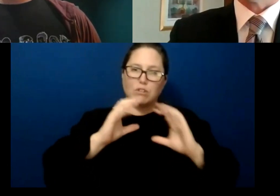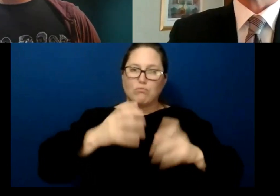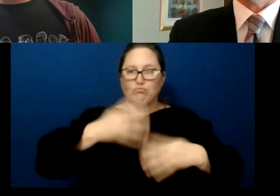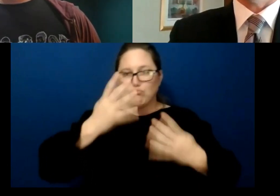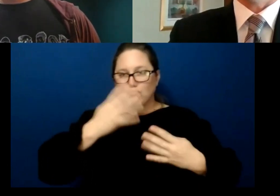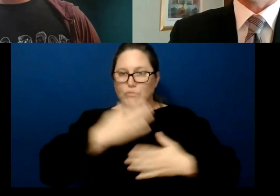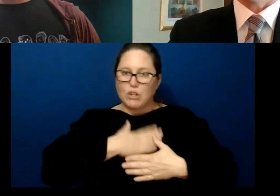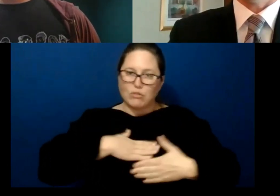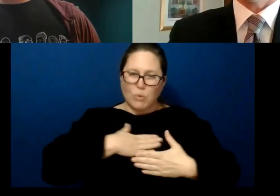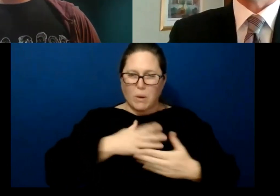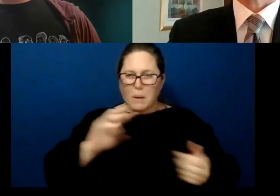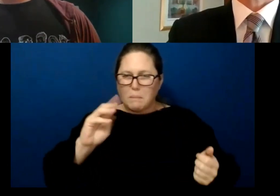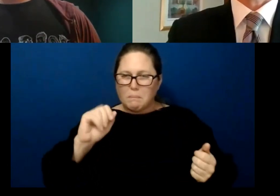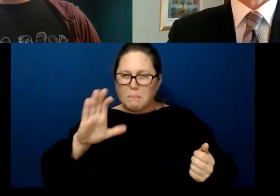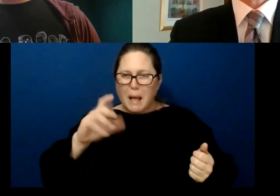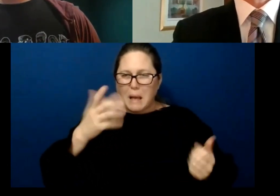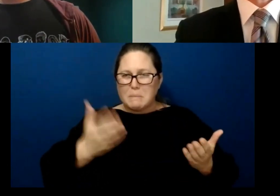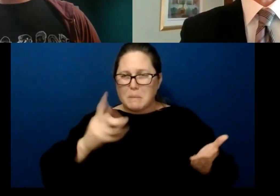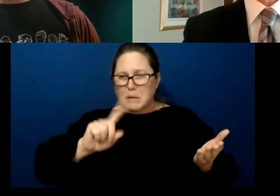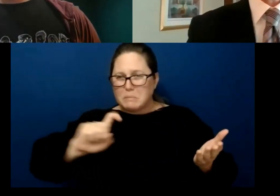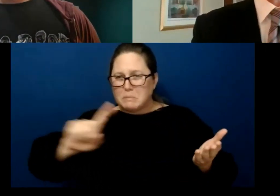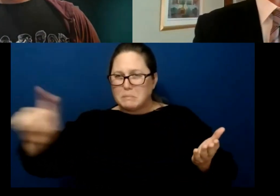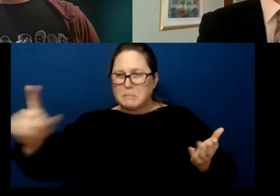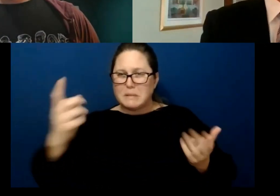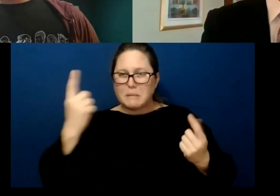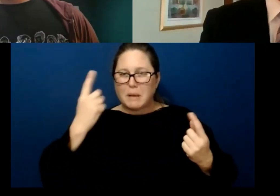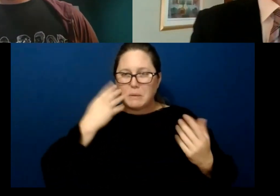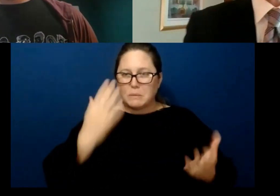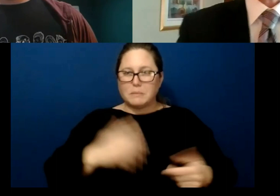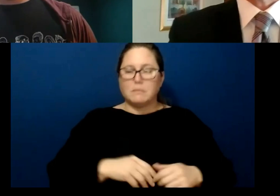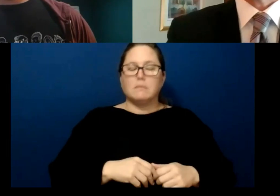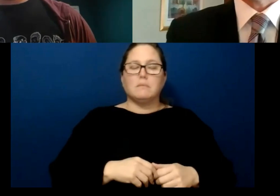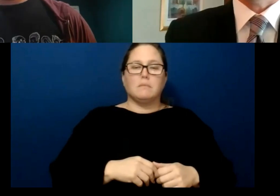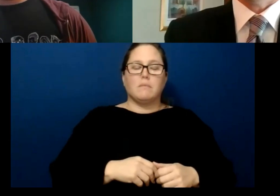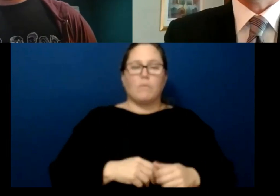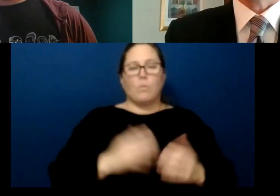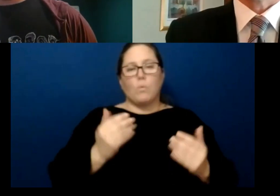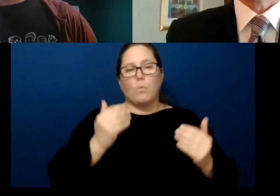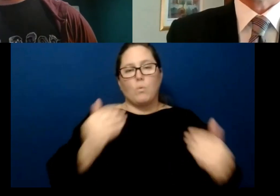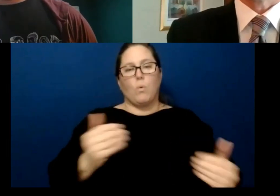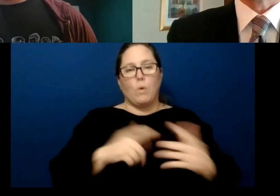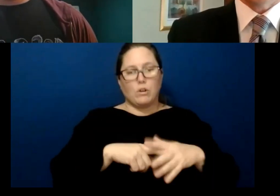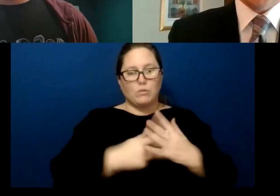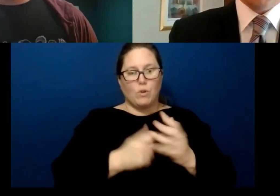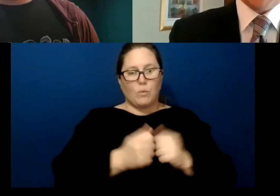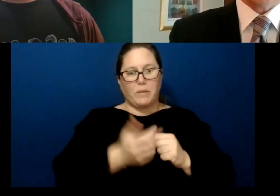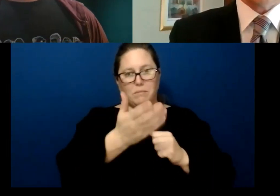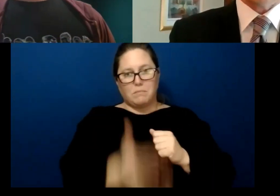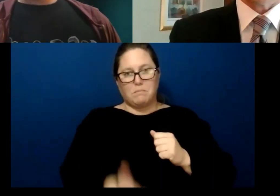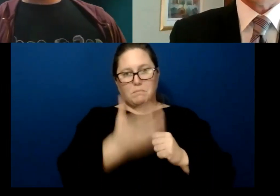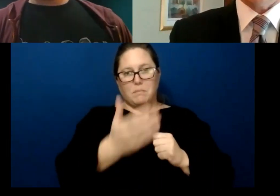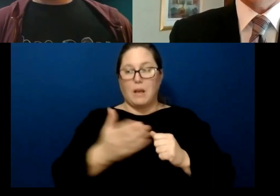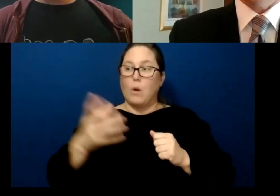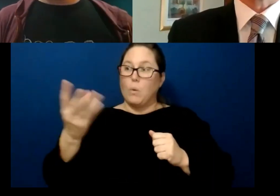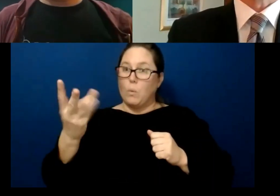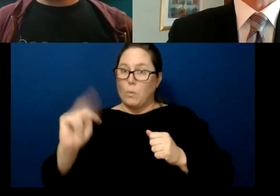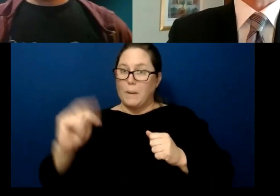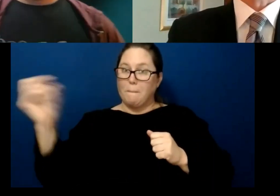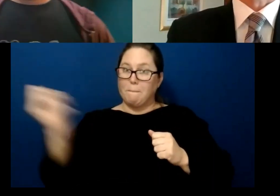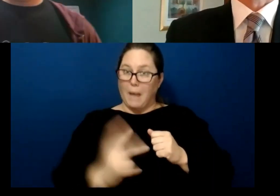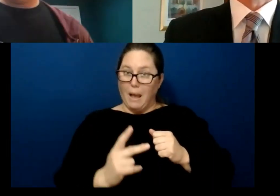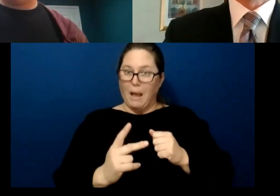where Mac went. So we will, in the meantime, we'll get started with our guest and she'll come back to us in just a